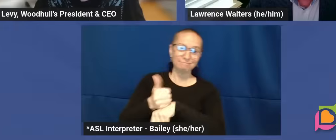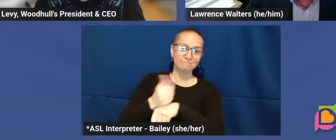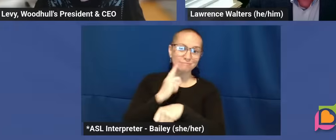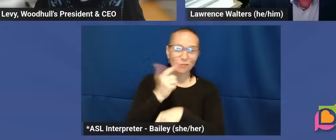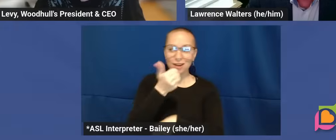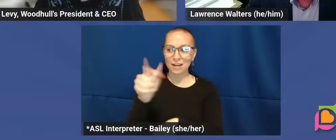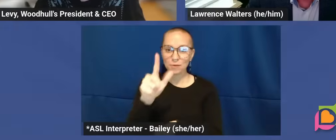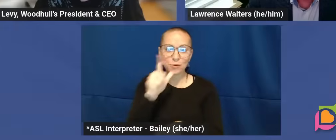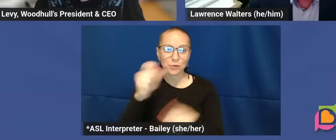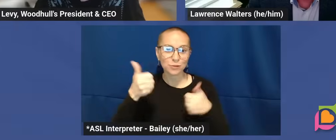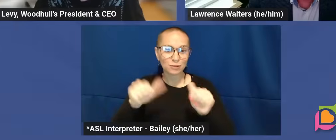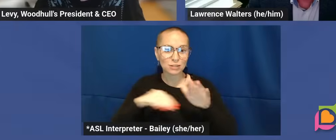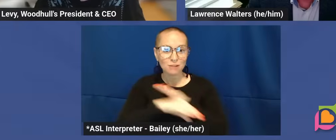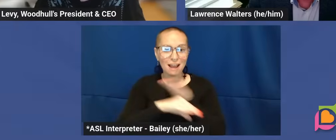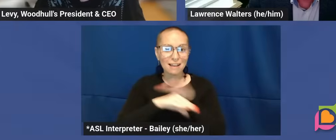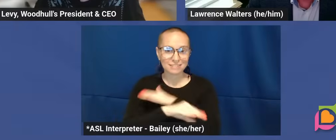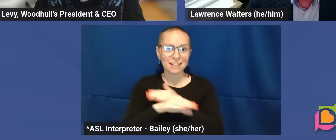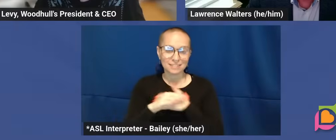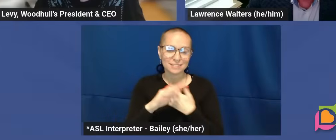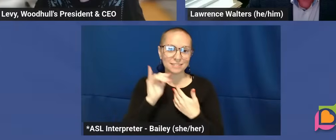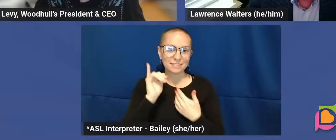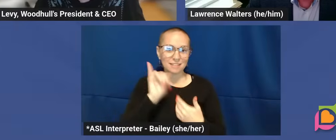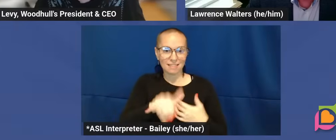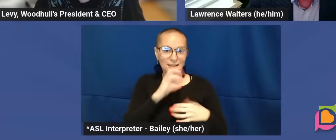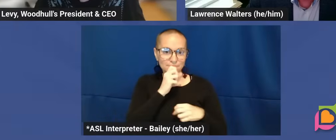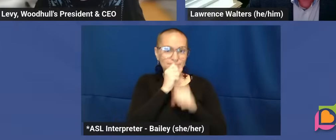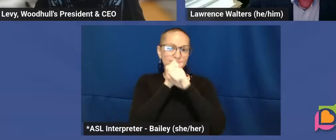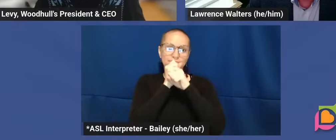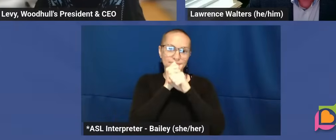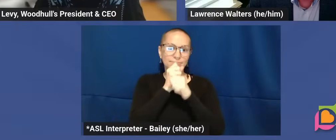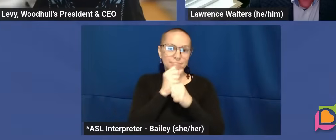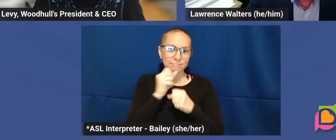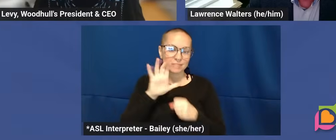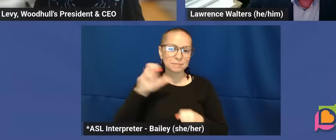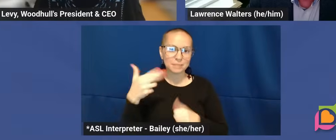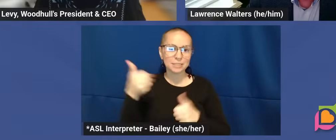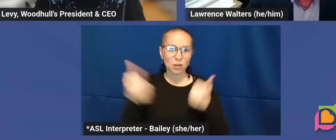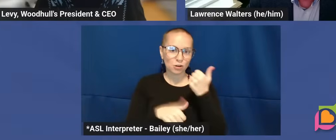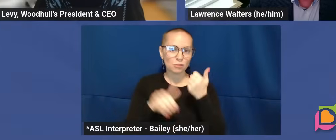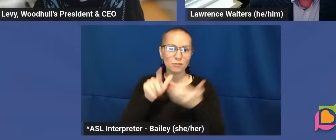trying to access constitutionally protected speech under such a law.